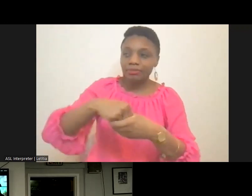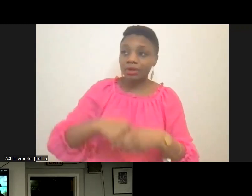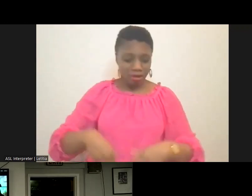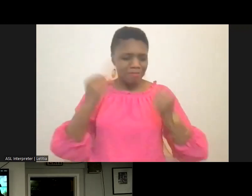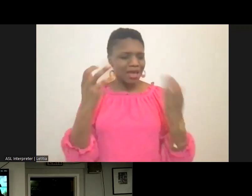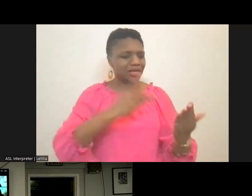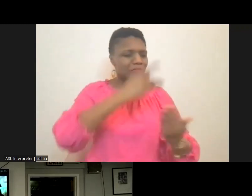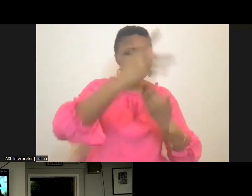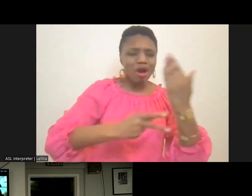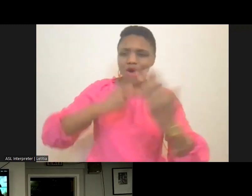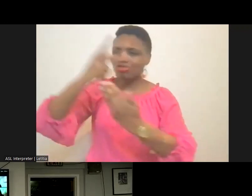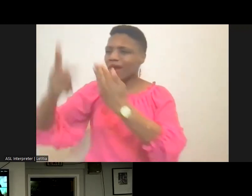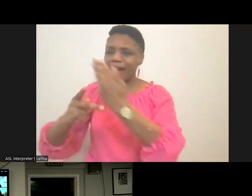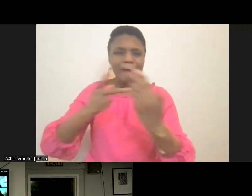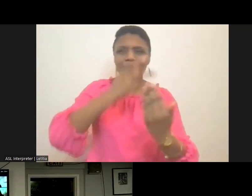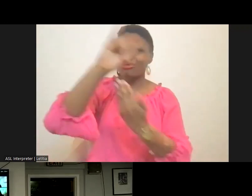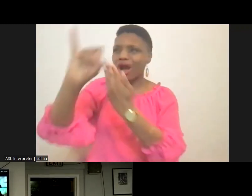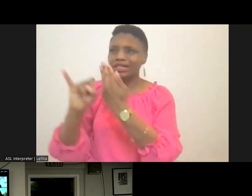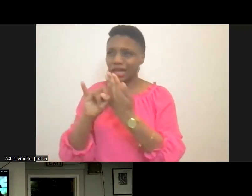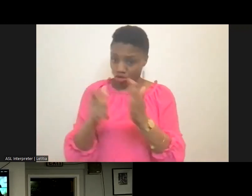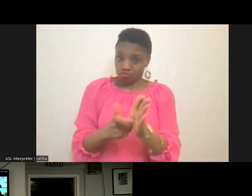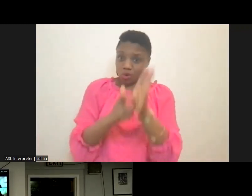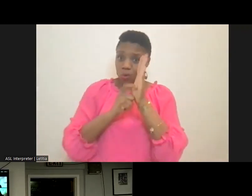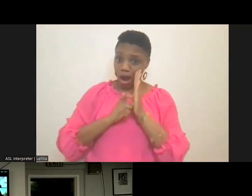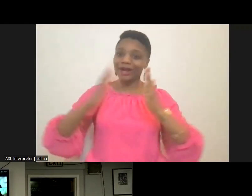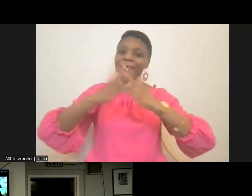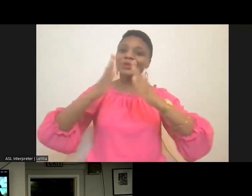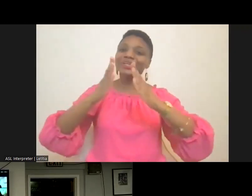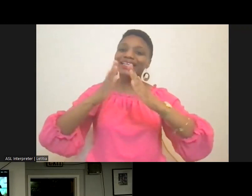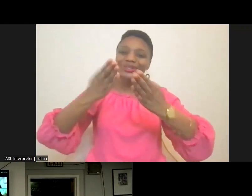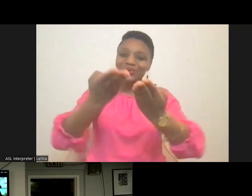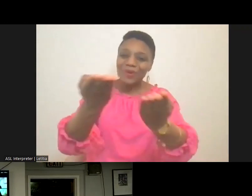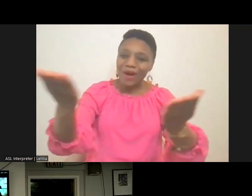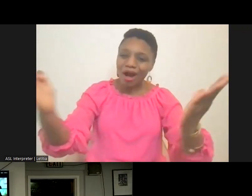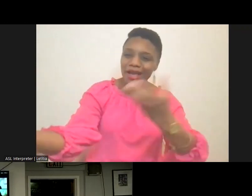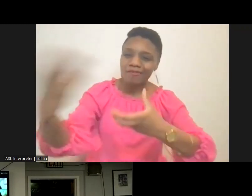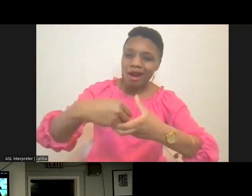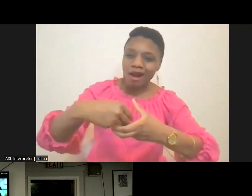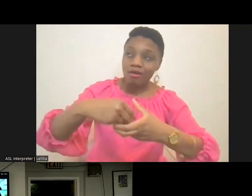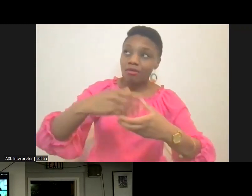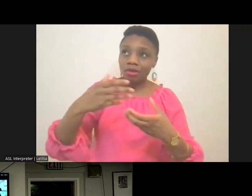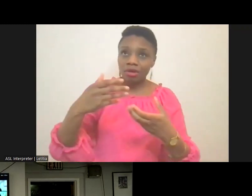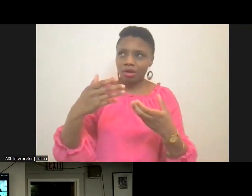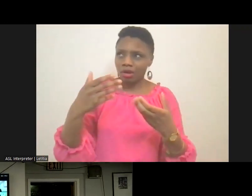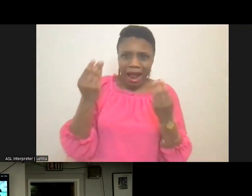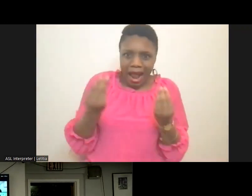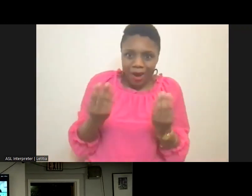have a requirement to engage with community, and often people don't really know how to do